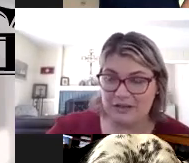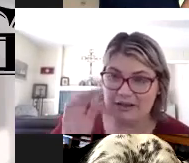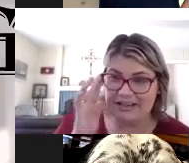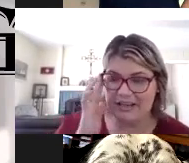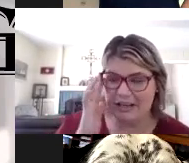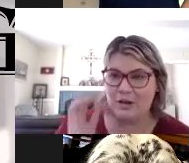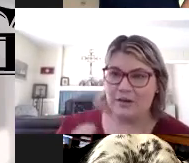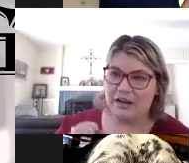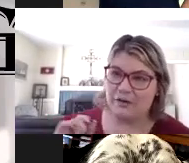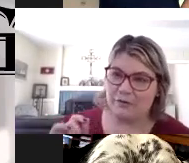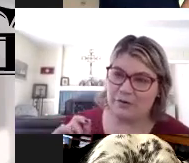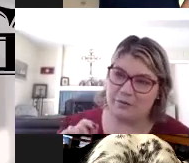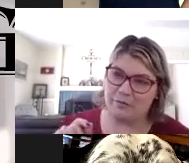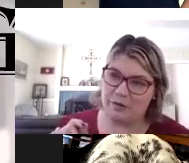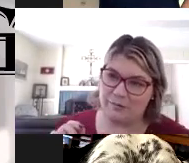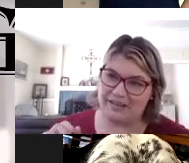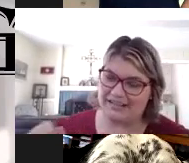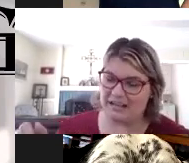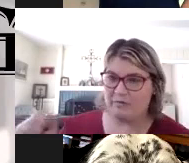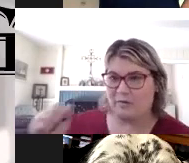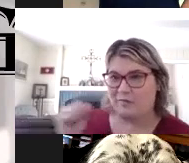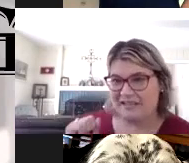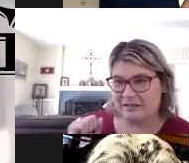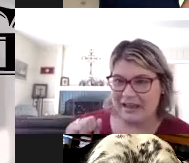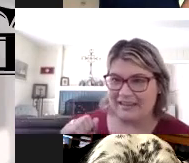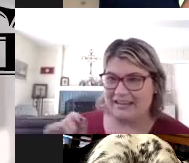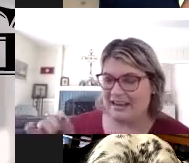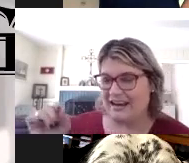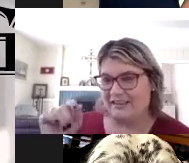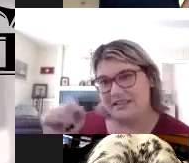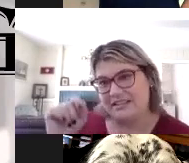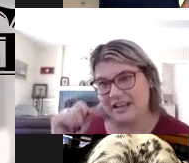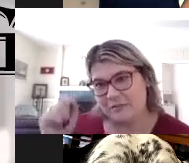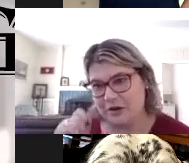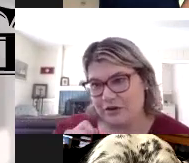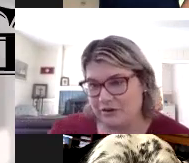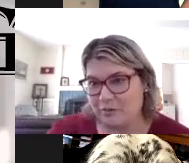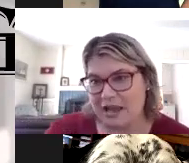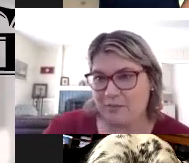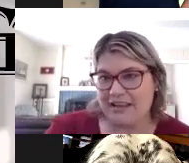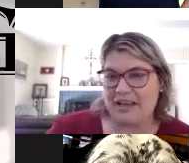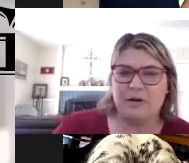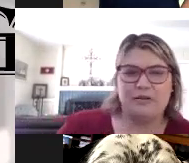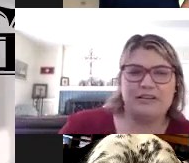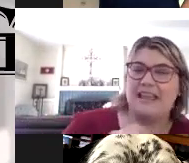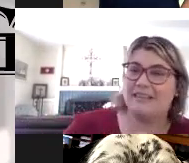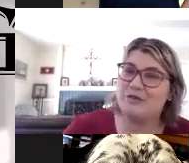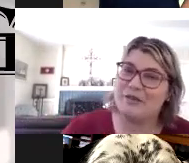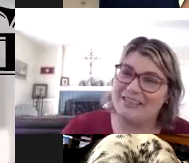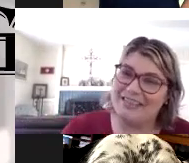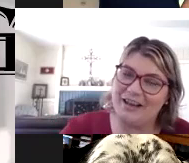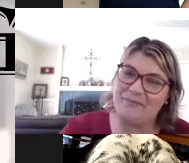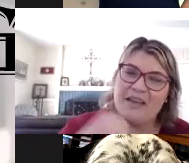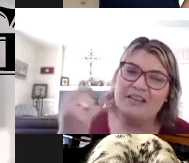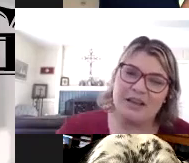vote. Typically, when I go vote in my polling place, they give me a printed ballot and I have to take a marker or a black pen and bubble in the answer.